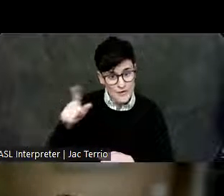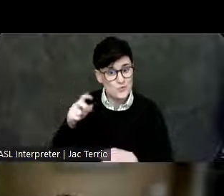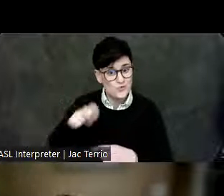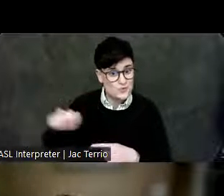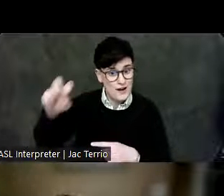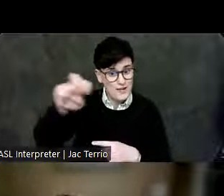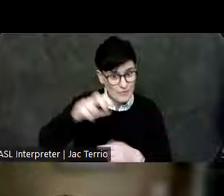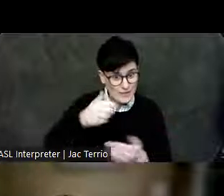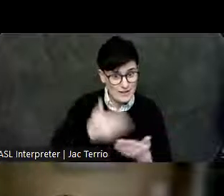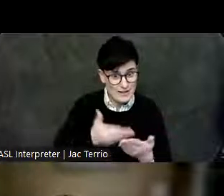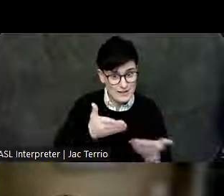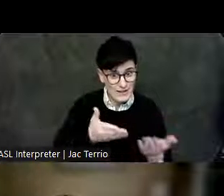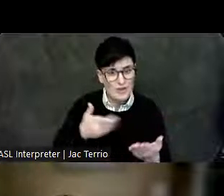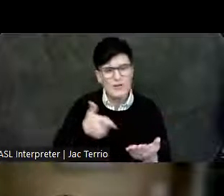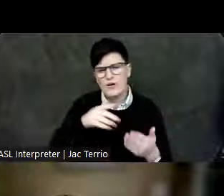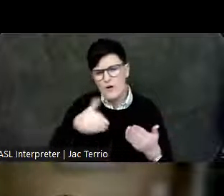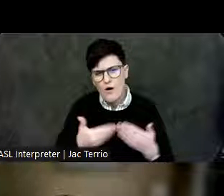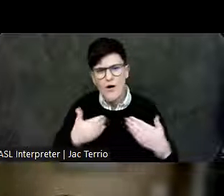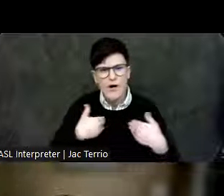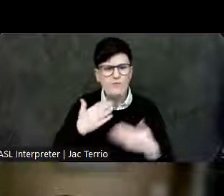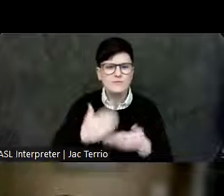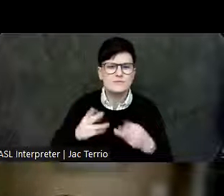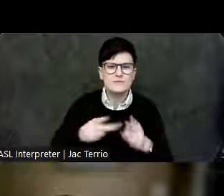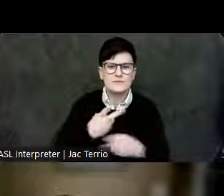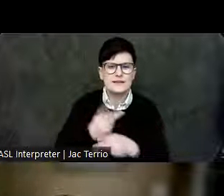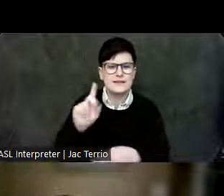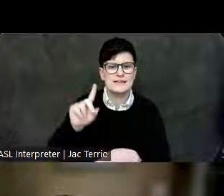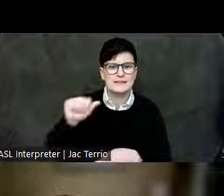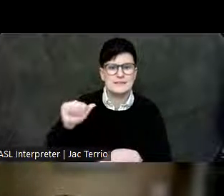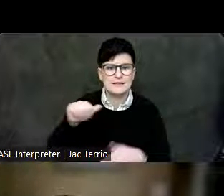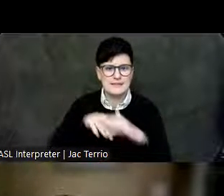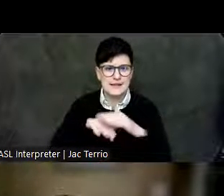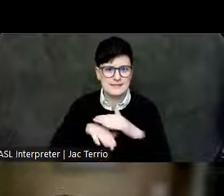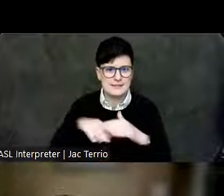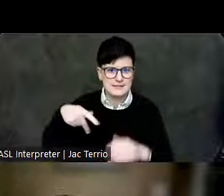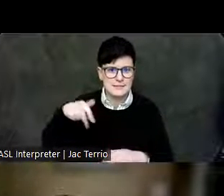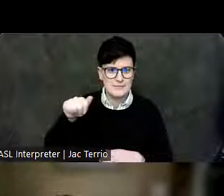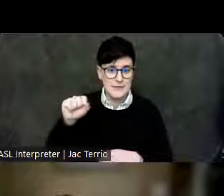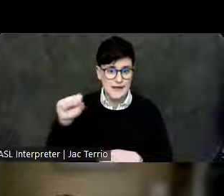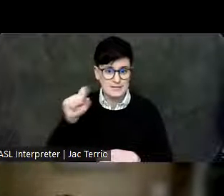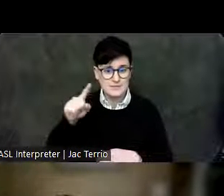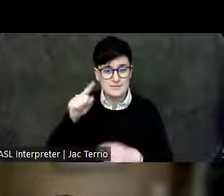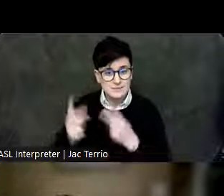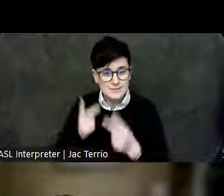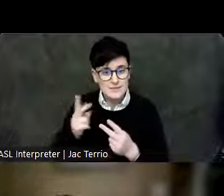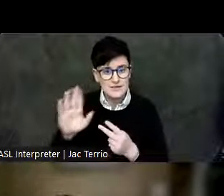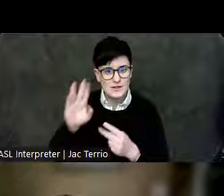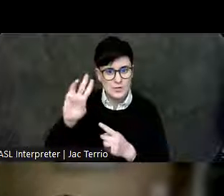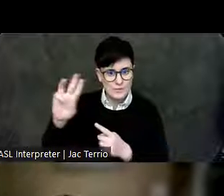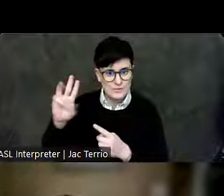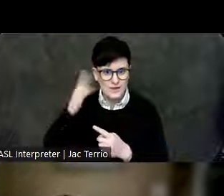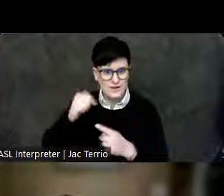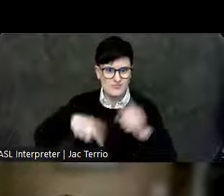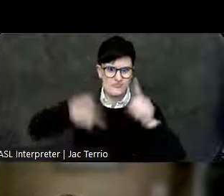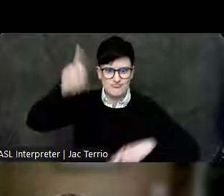offer some kind of disability access pass. I would say visit their website because their rules are all very, very